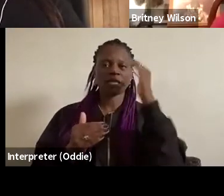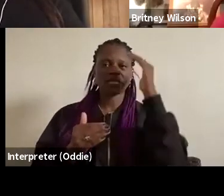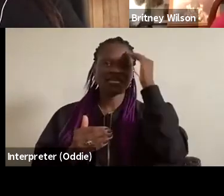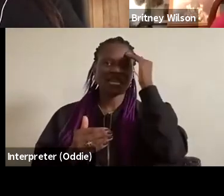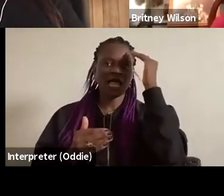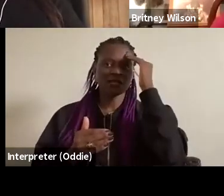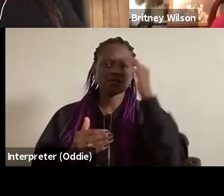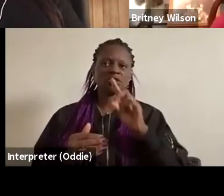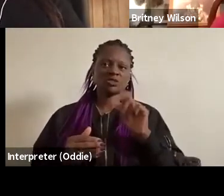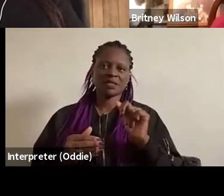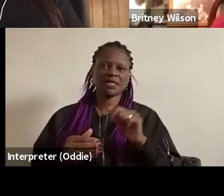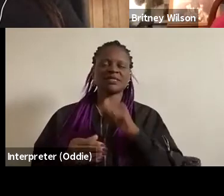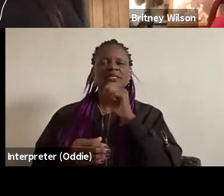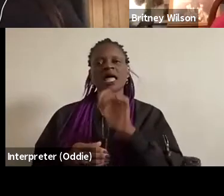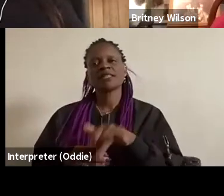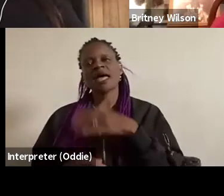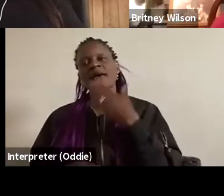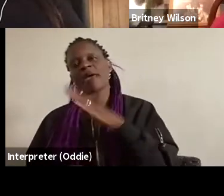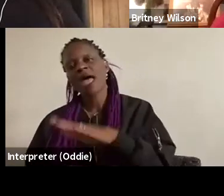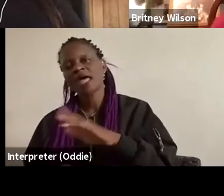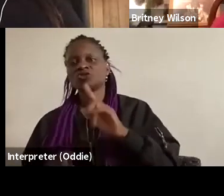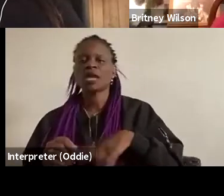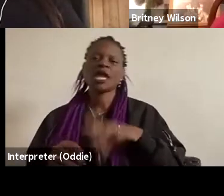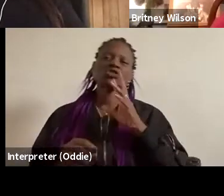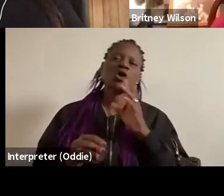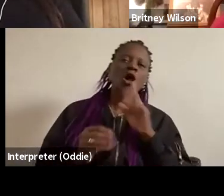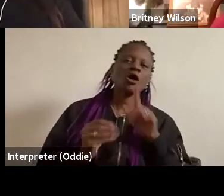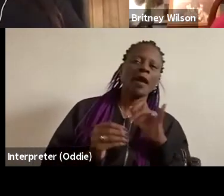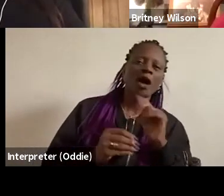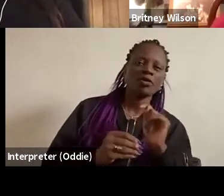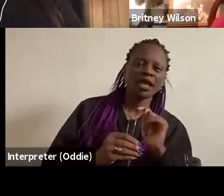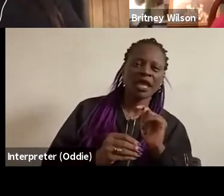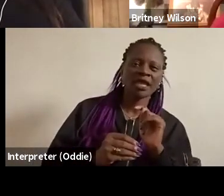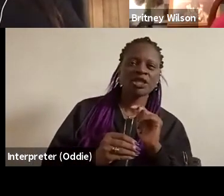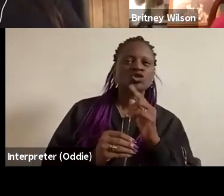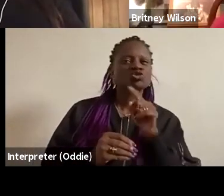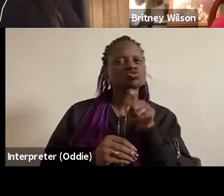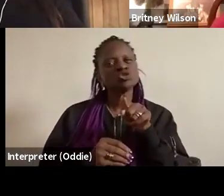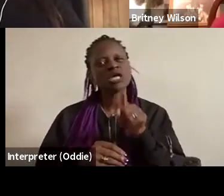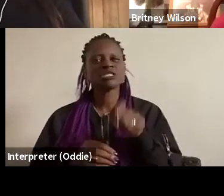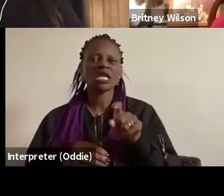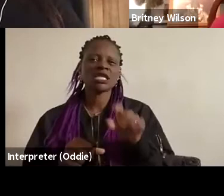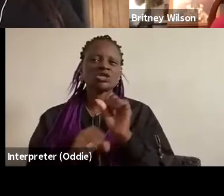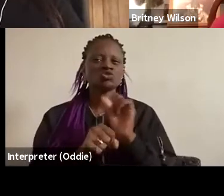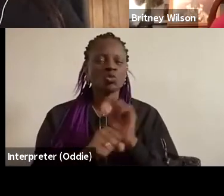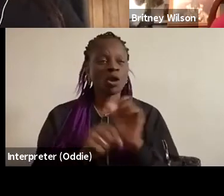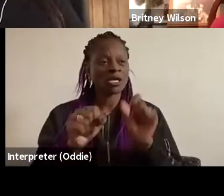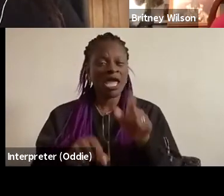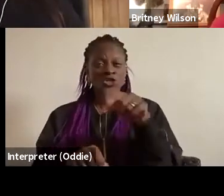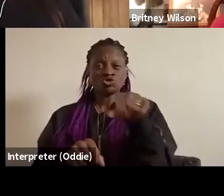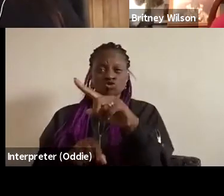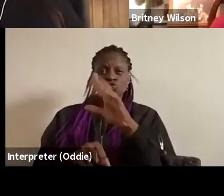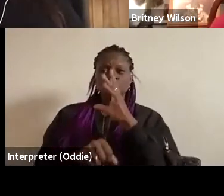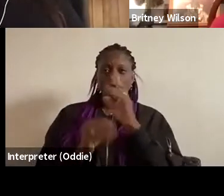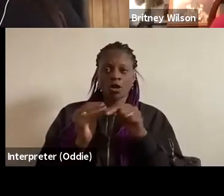that bad. You can't talk about it. You just need to work. Have you had this experience? And can you talk about the history of Black community